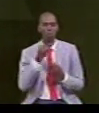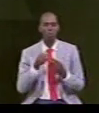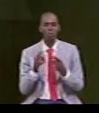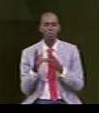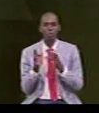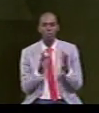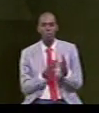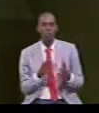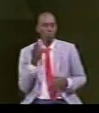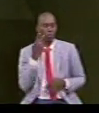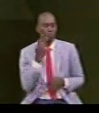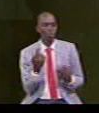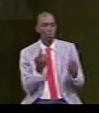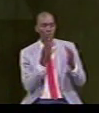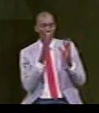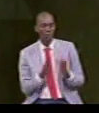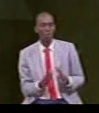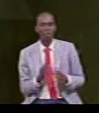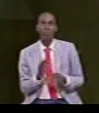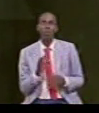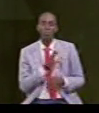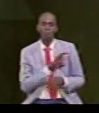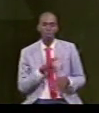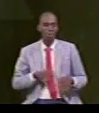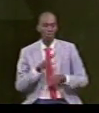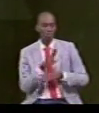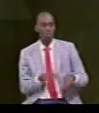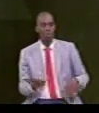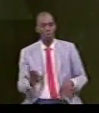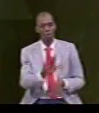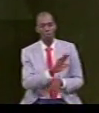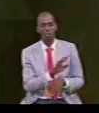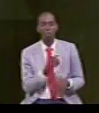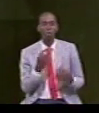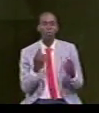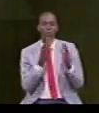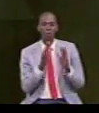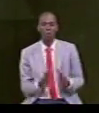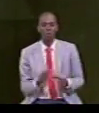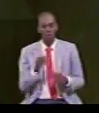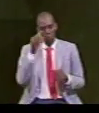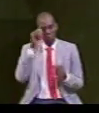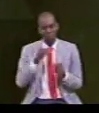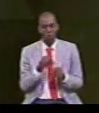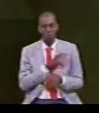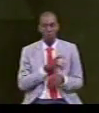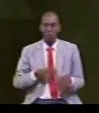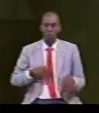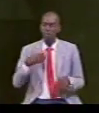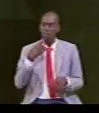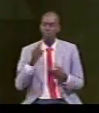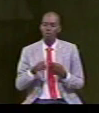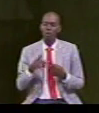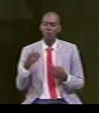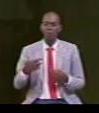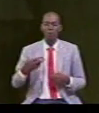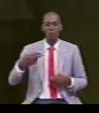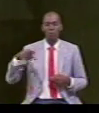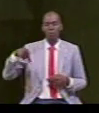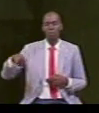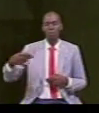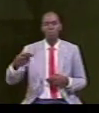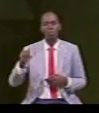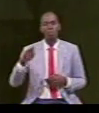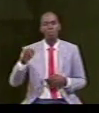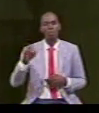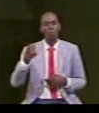saw sinners, he called them sinners. He said to the Pharisees, you of your father, the devil, and you